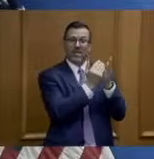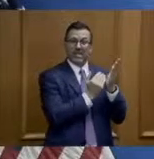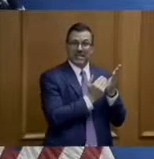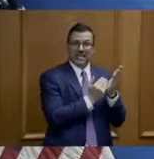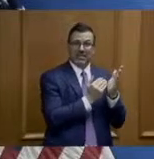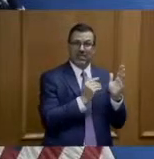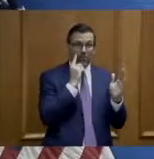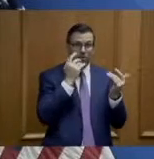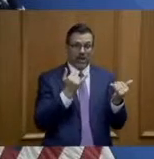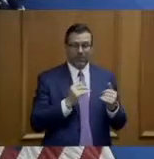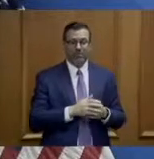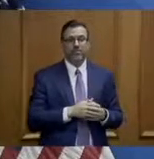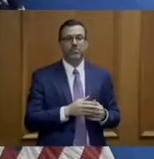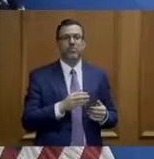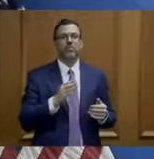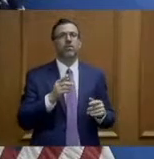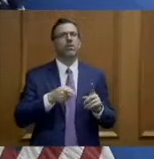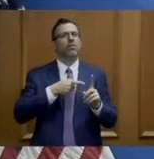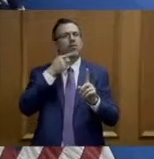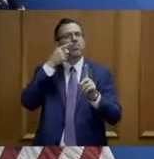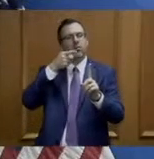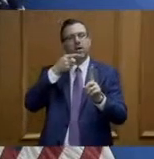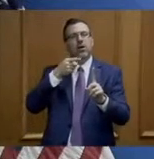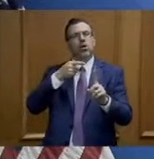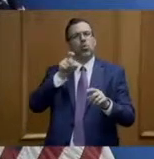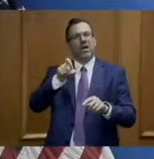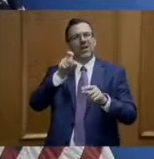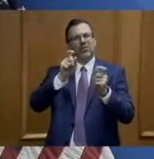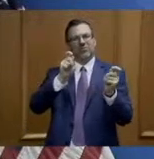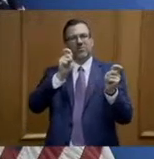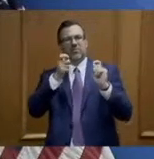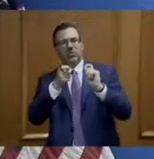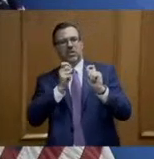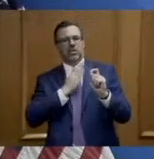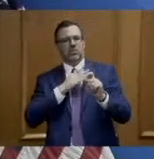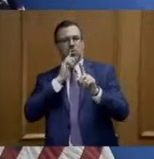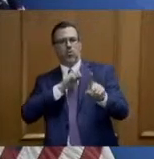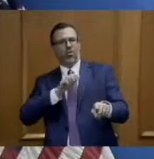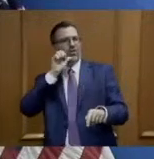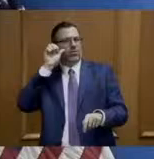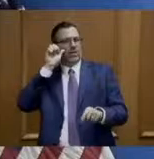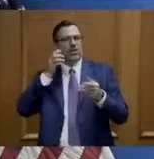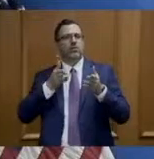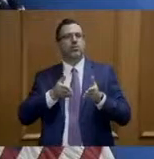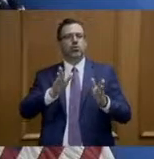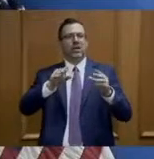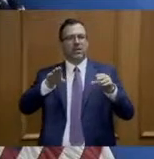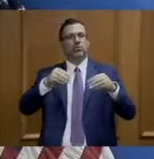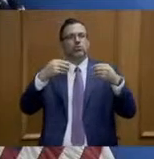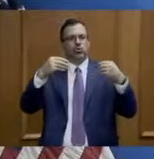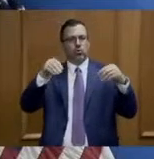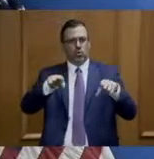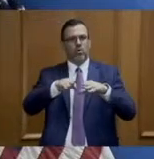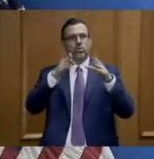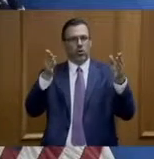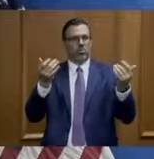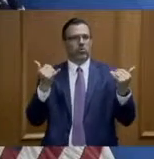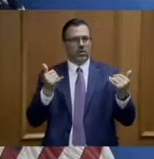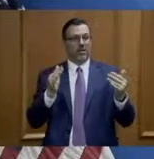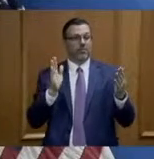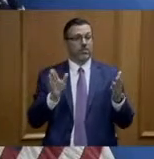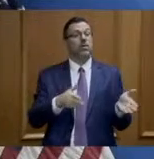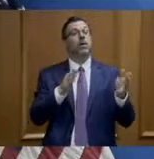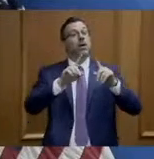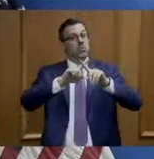The situation there is that we had to issue an updated order yesterday in order to allow retail to open today. But as we said